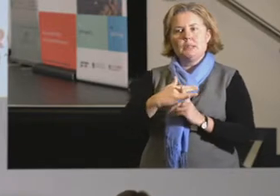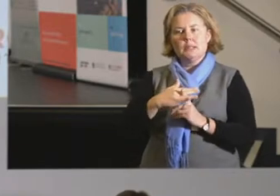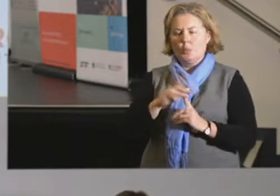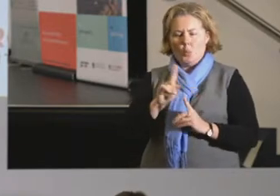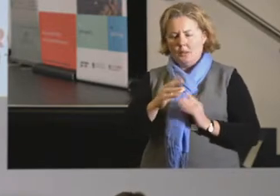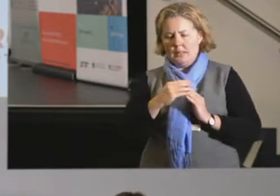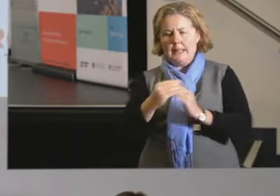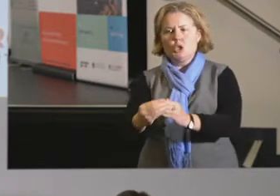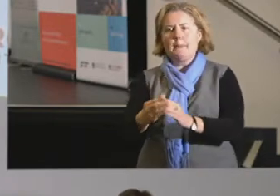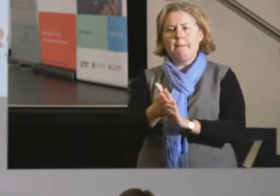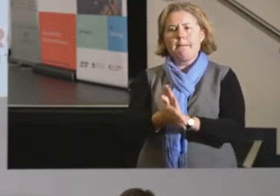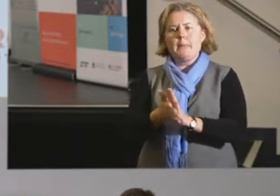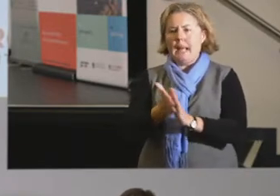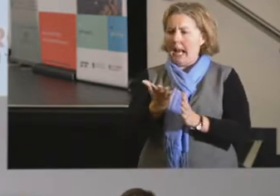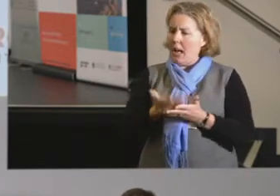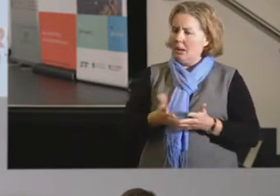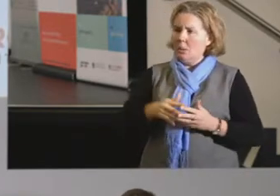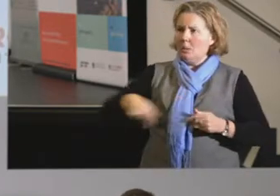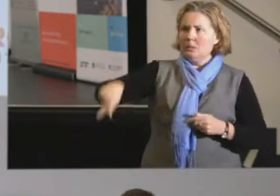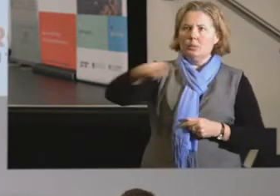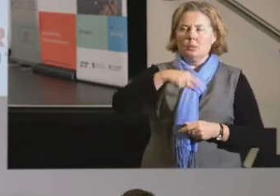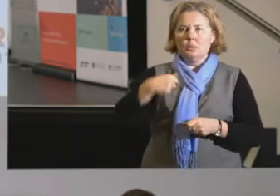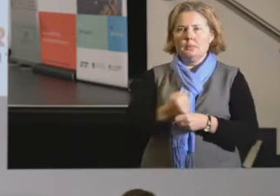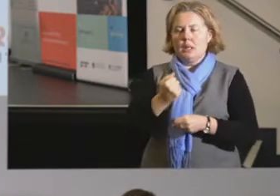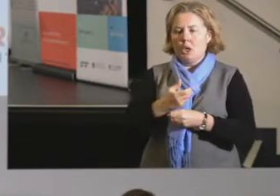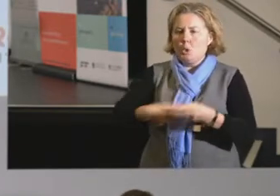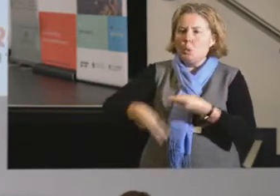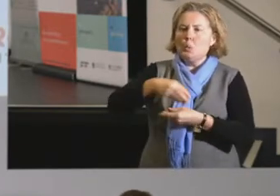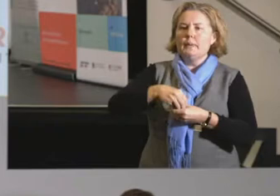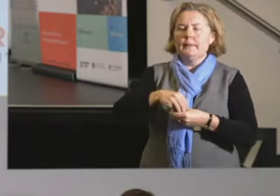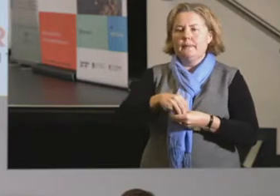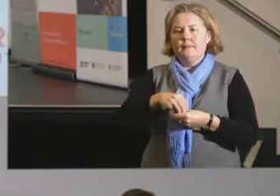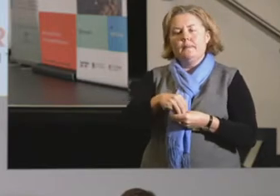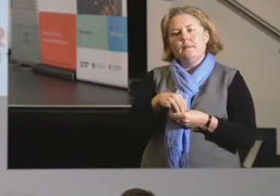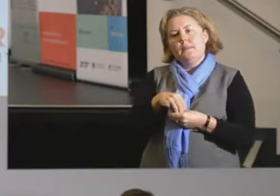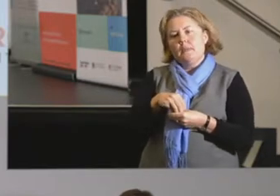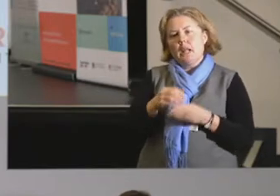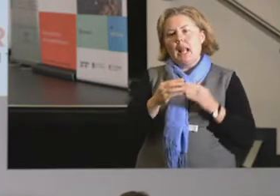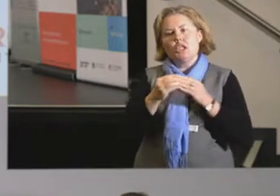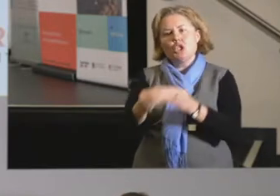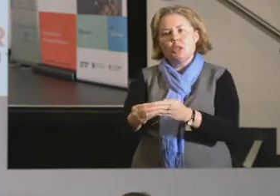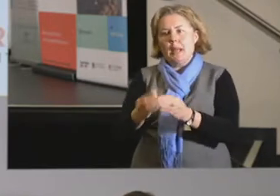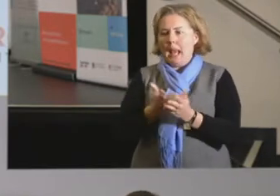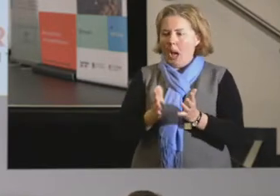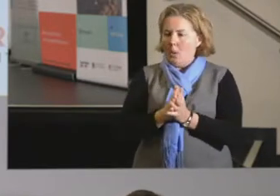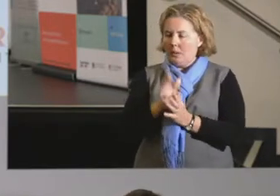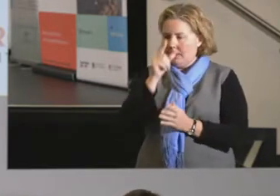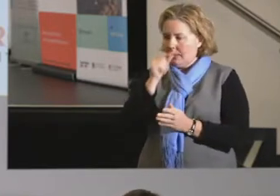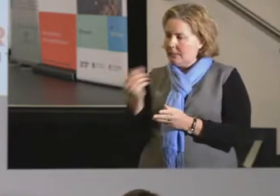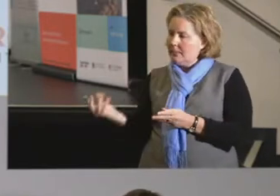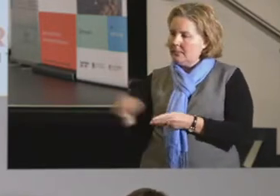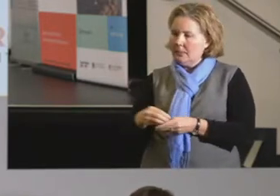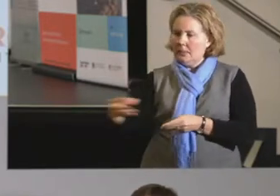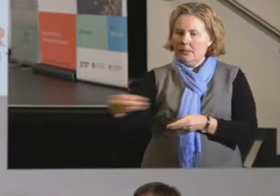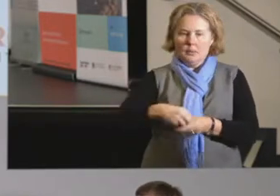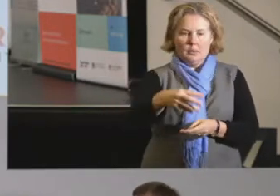do we create inclusive communities? How do we build on diversity to bring people together and not to divide? And I think this is